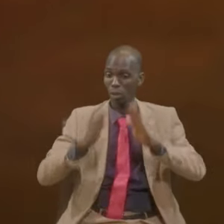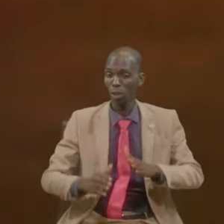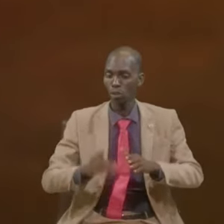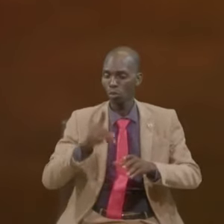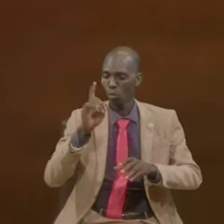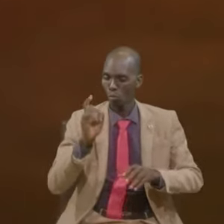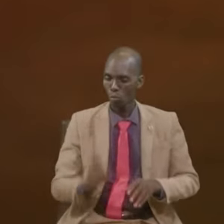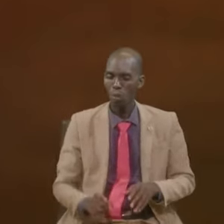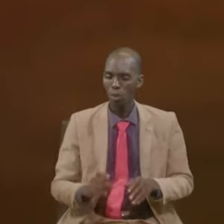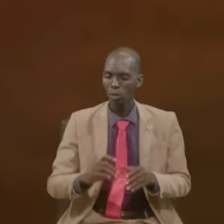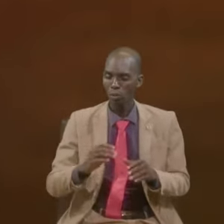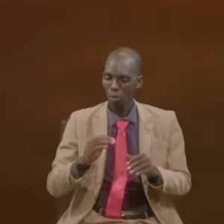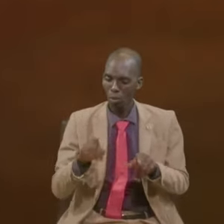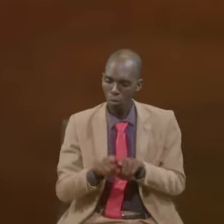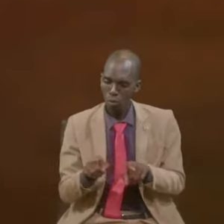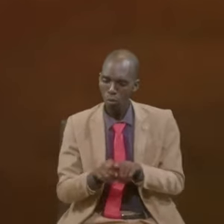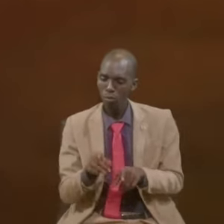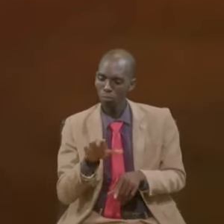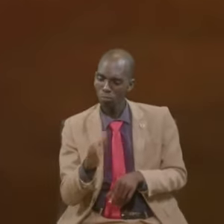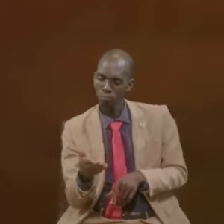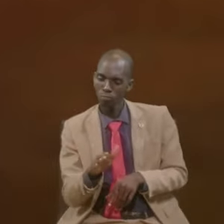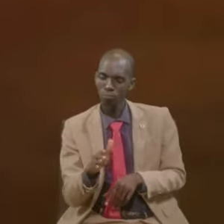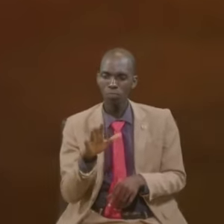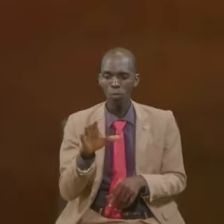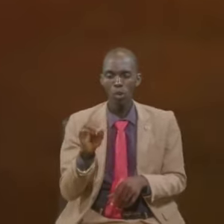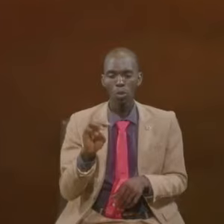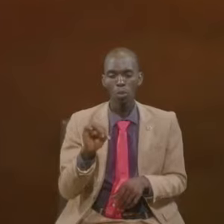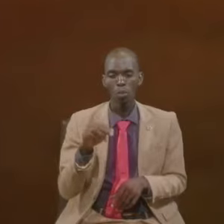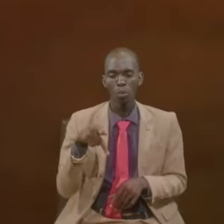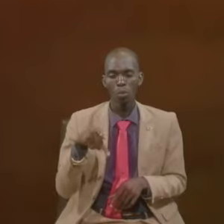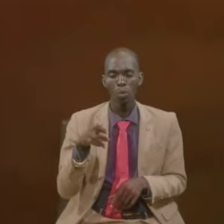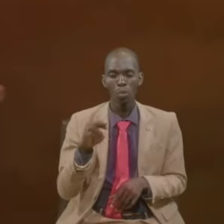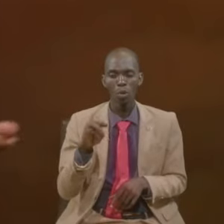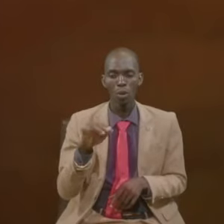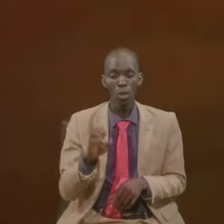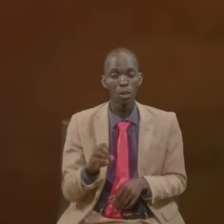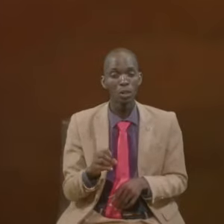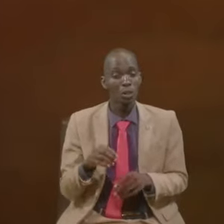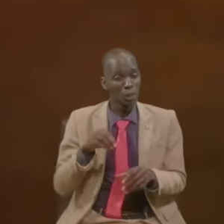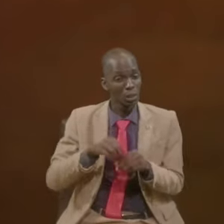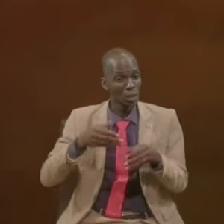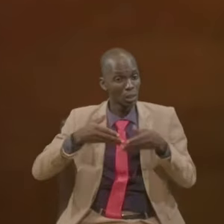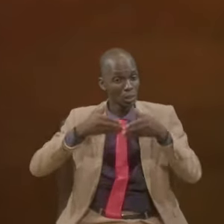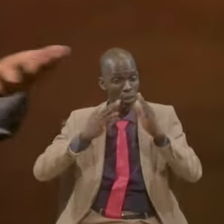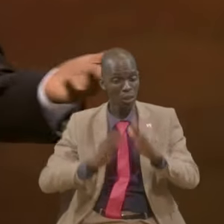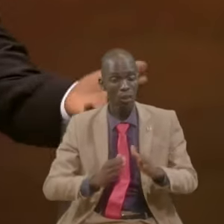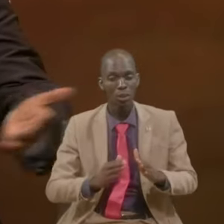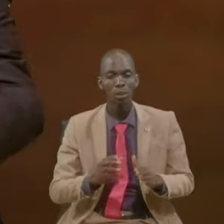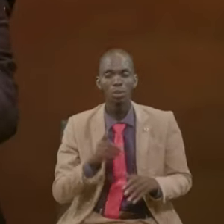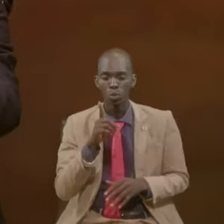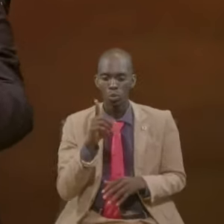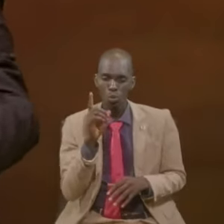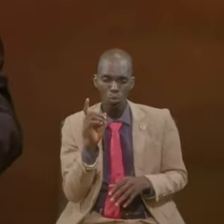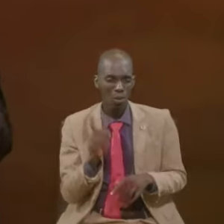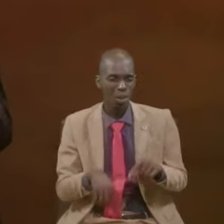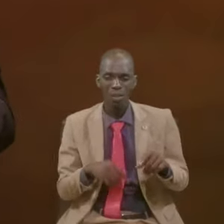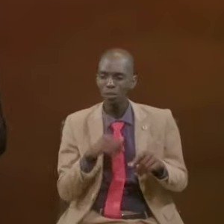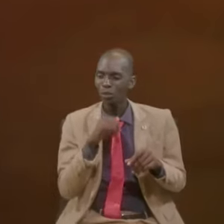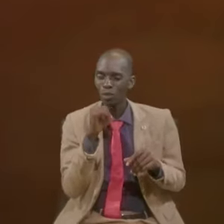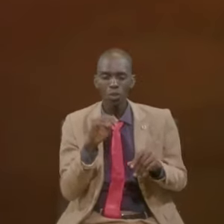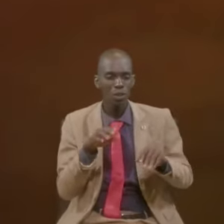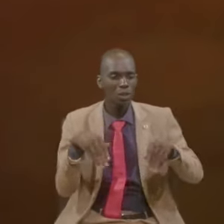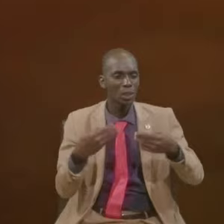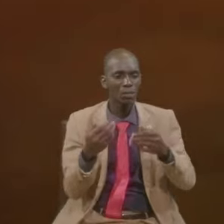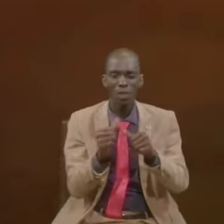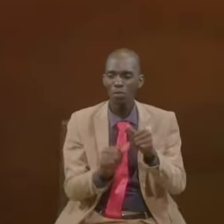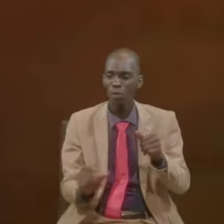In leadership, you have to, you know, play favoritism. In leadership, you cannot treat everybody the